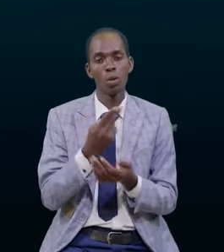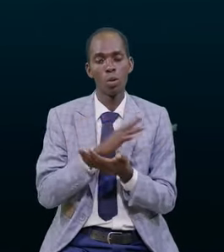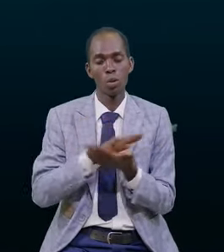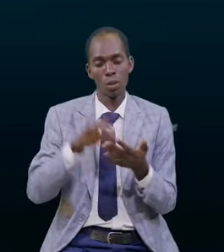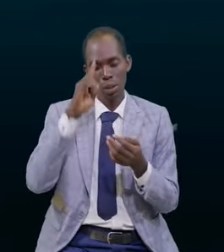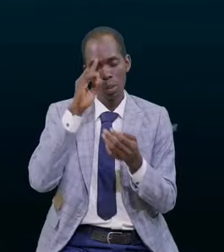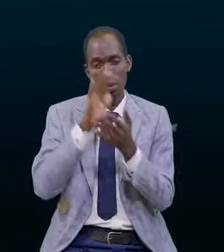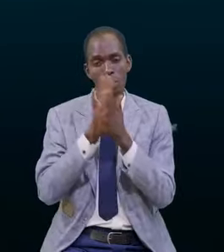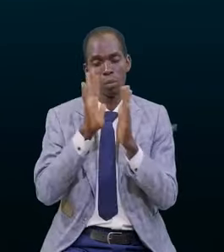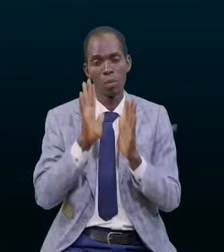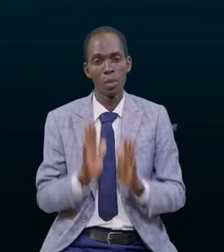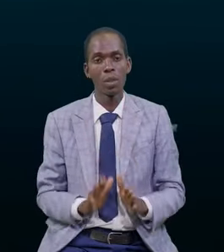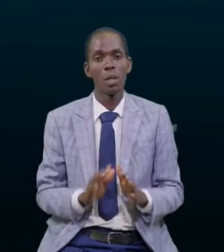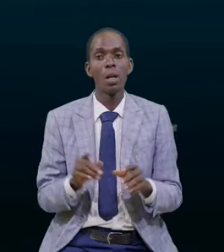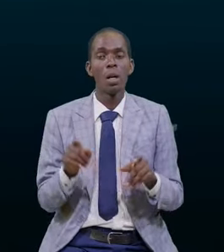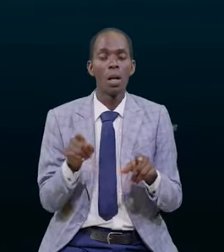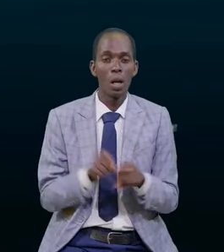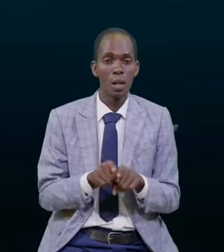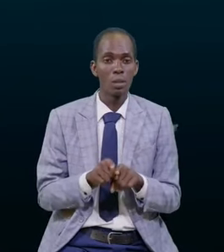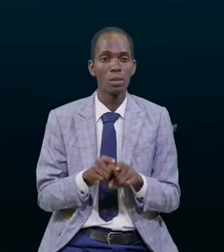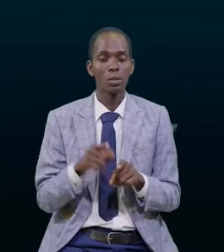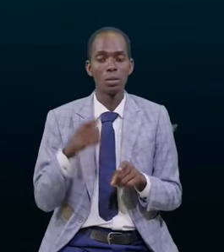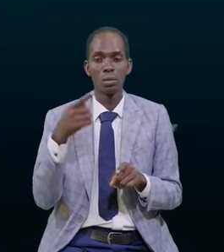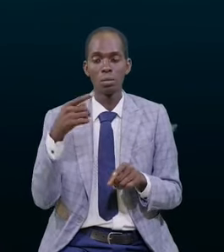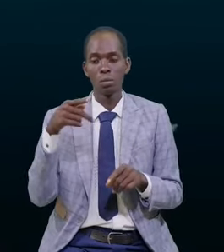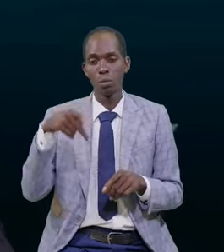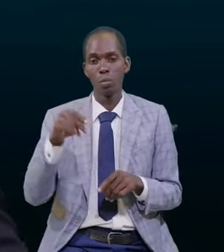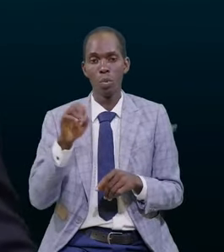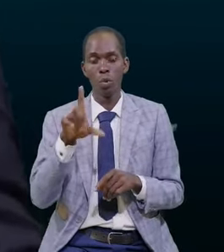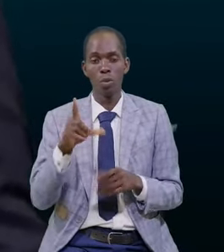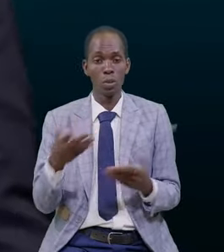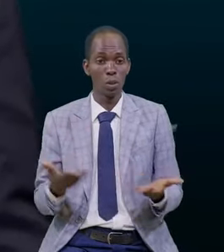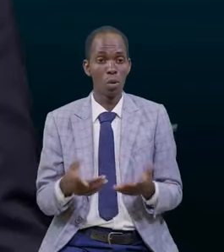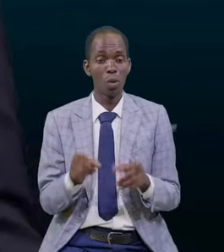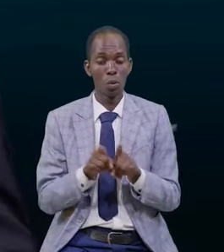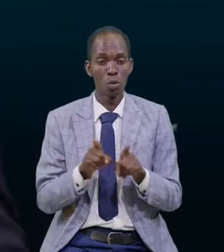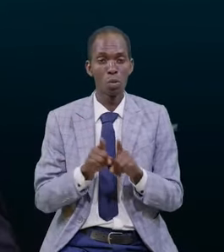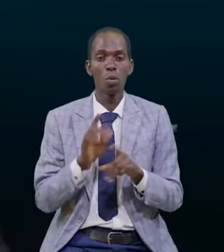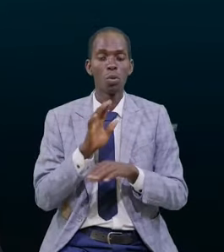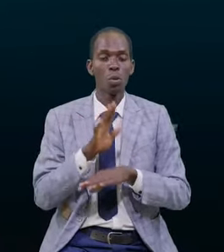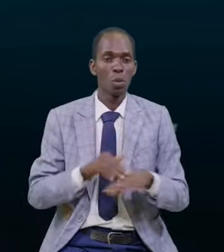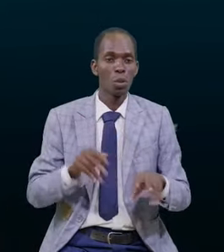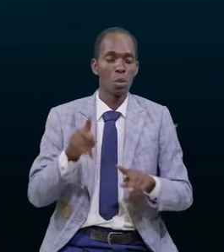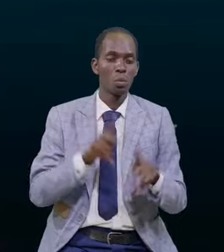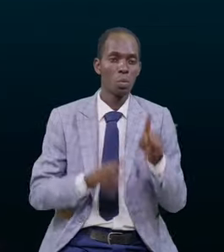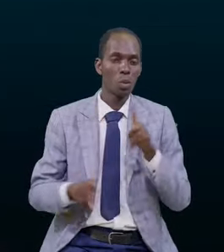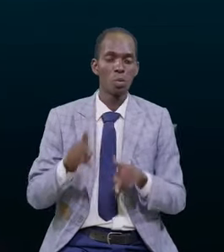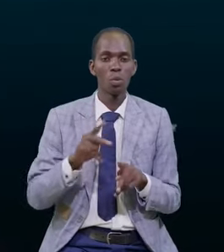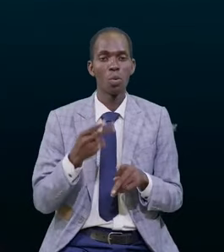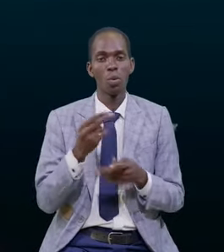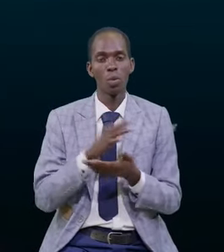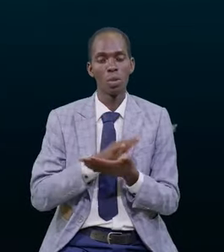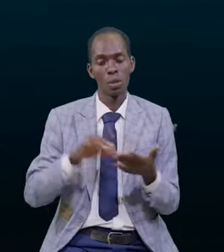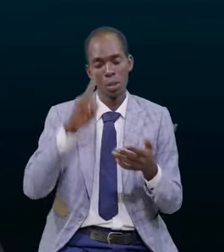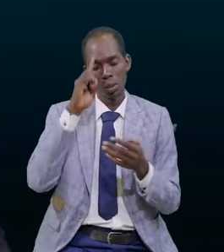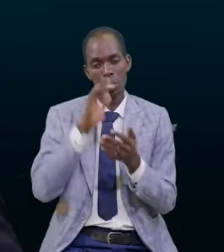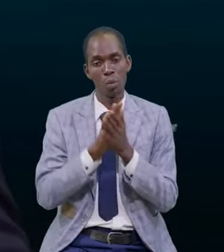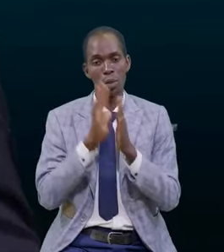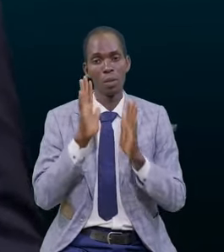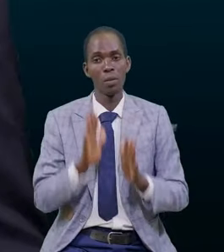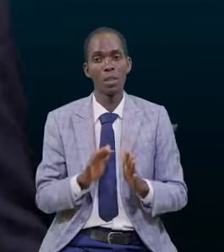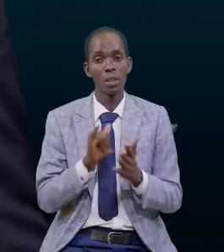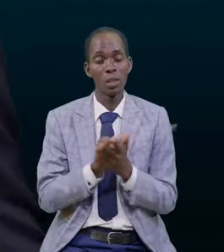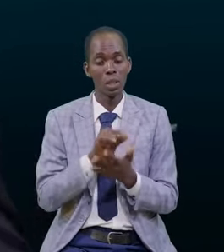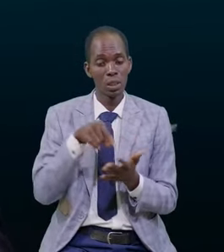holy Brethren Paul here is also talking to the I mean writing to the Thessalonians that this epistle should be read unto